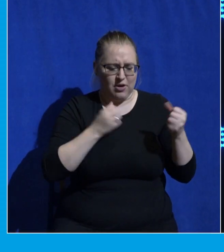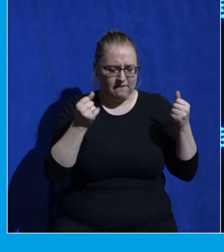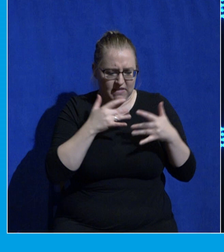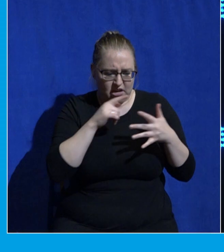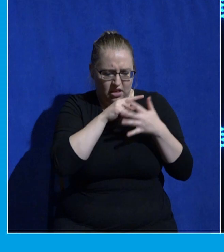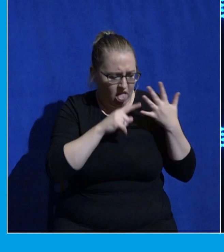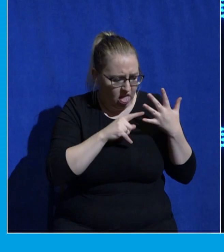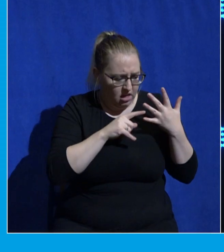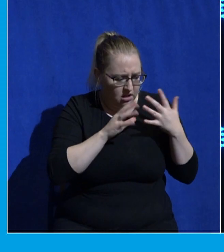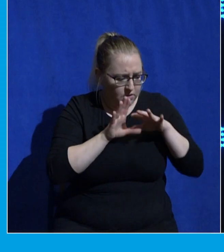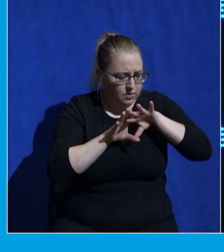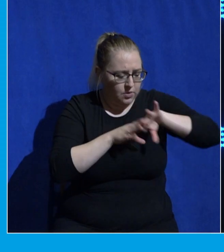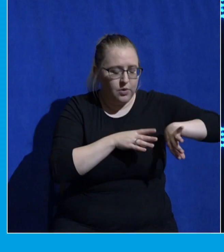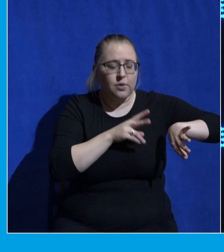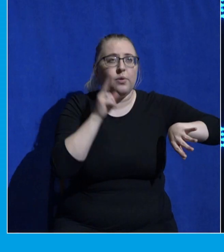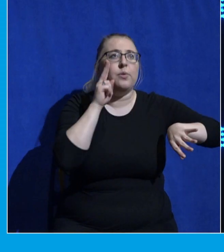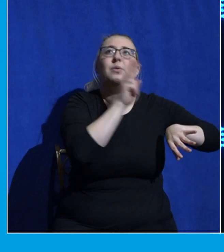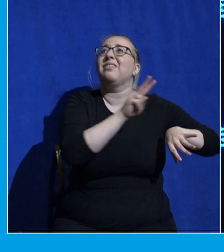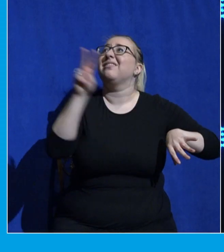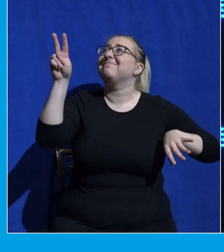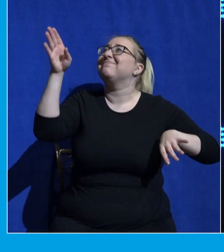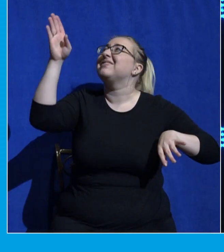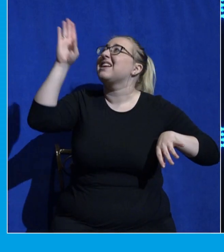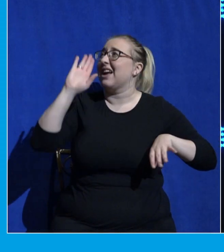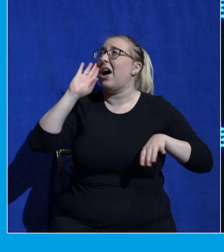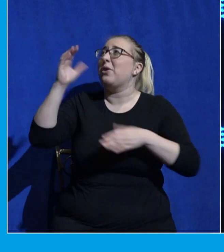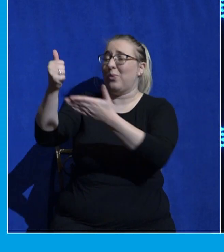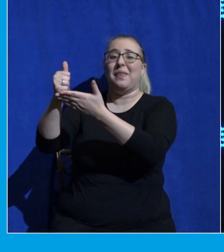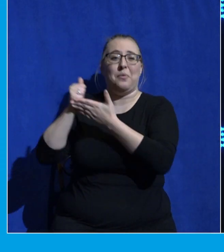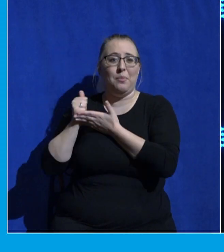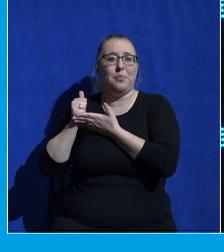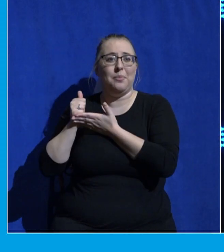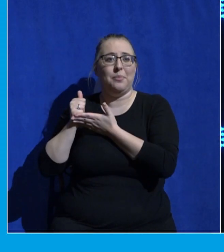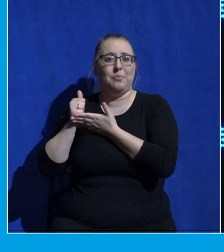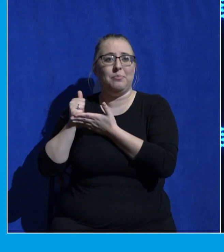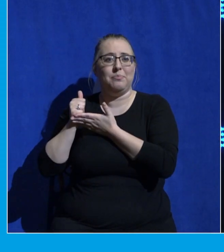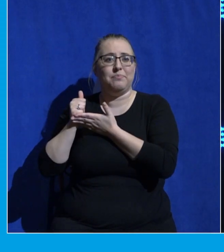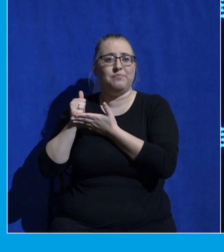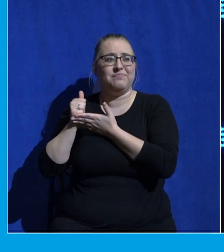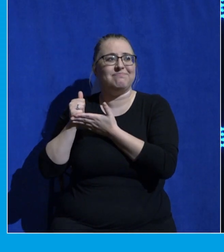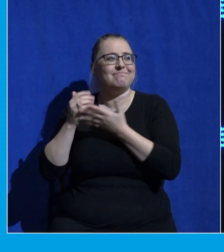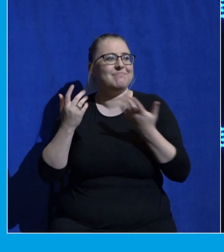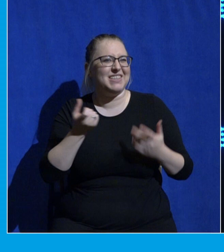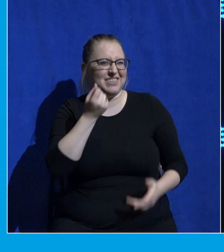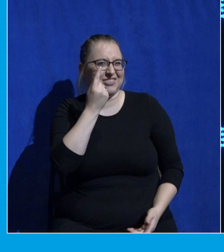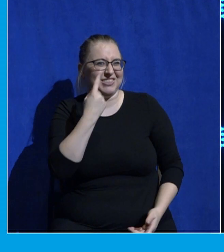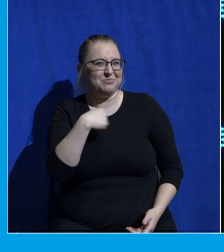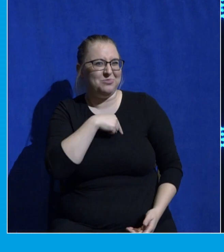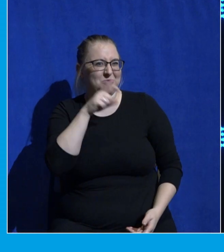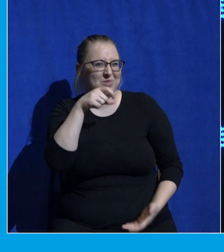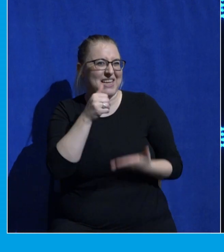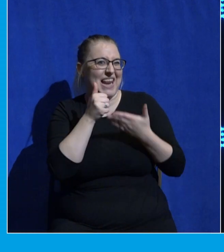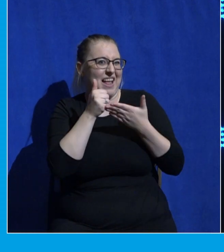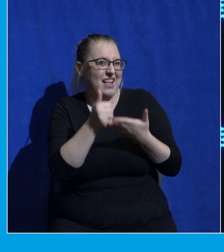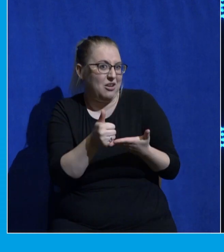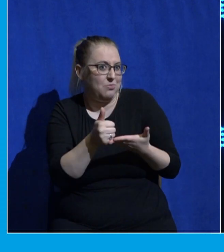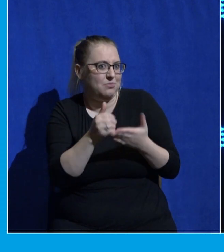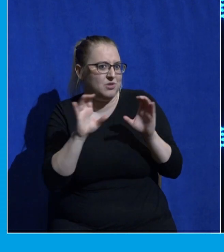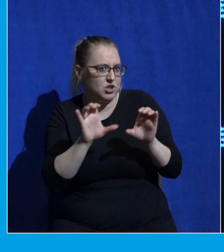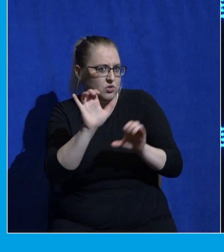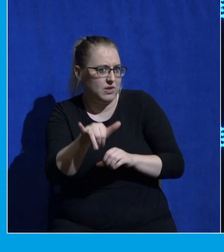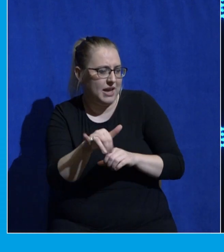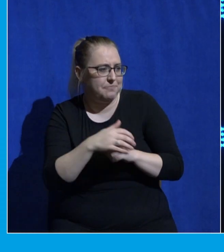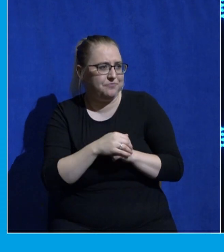will look to God to help us. But here's the issue. We need help doing that. We need help